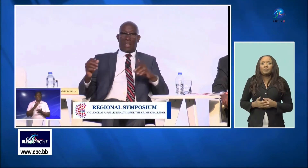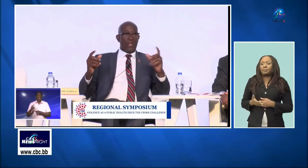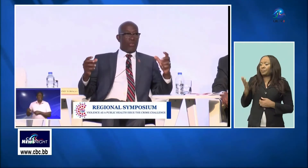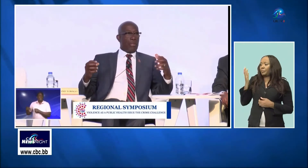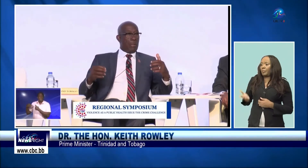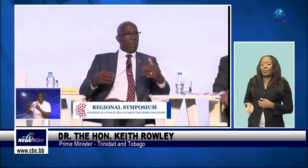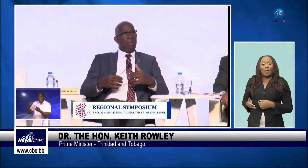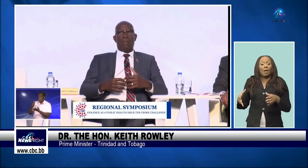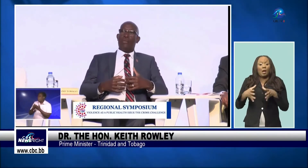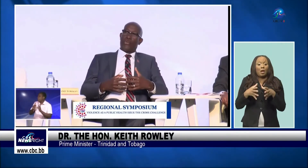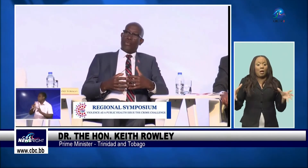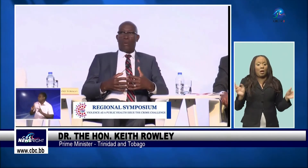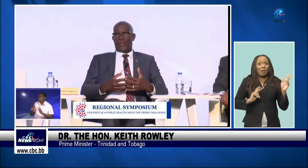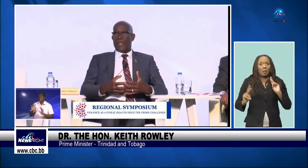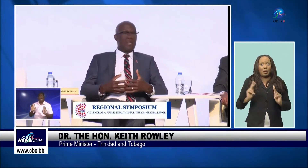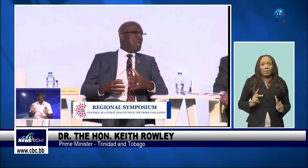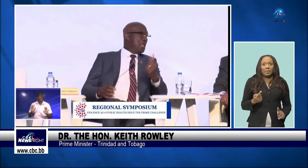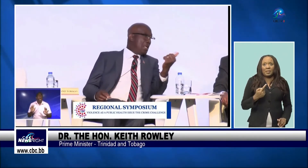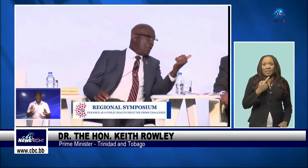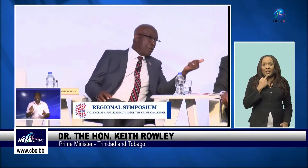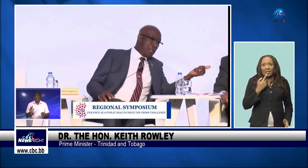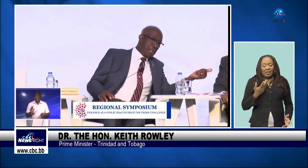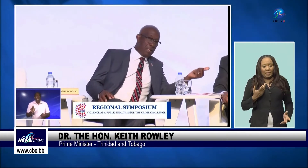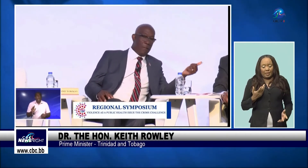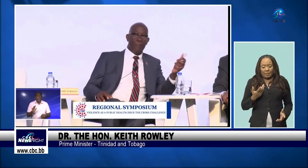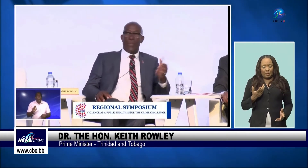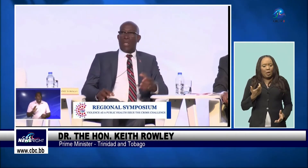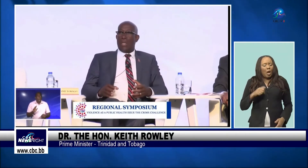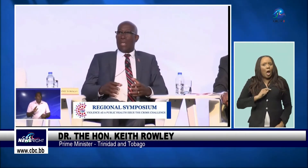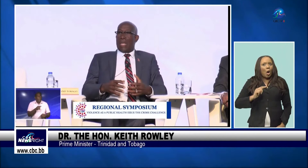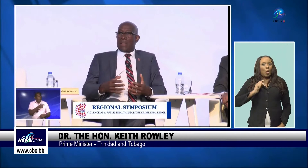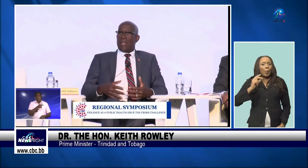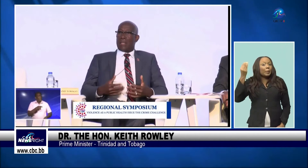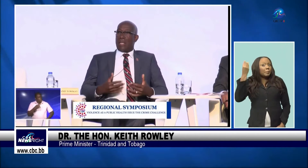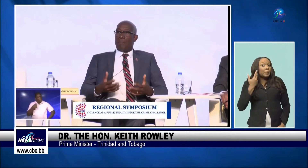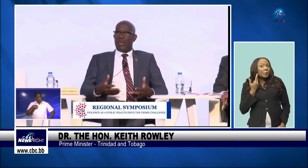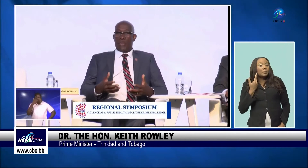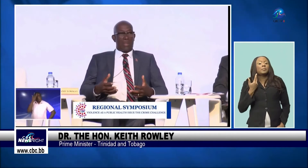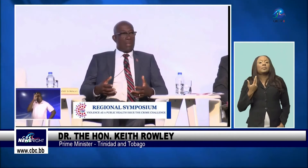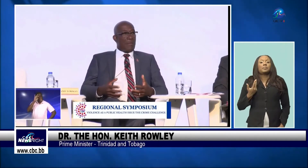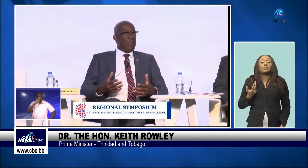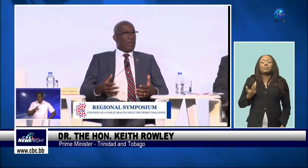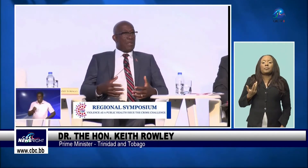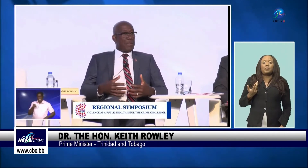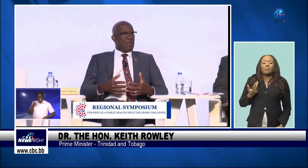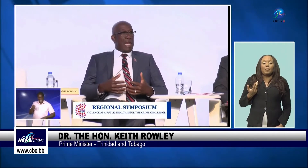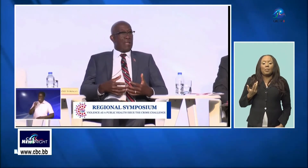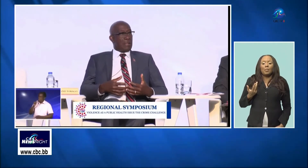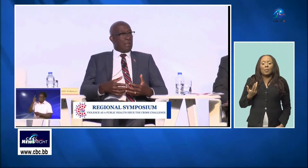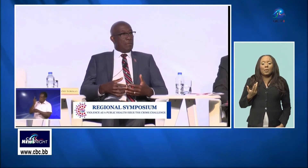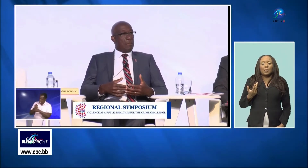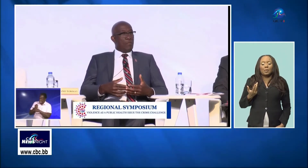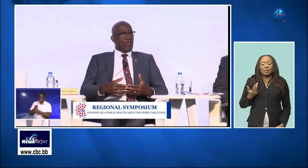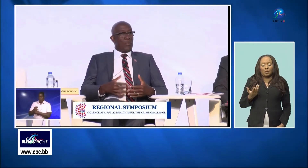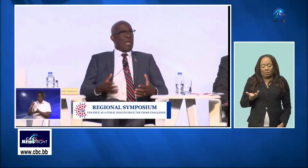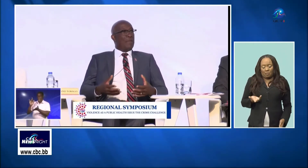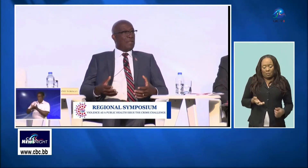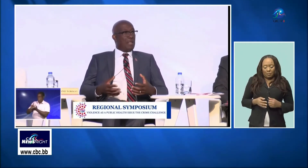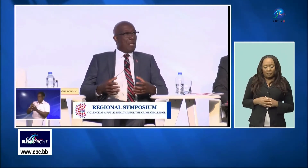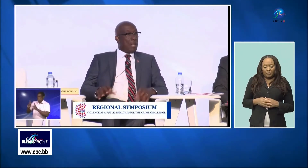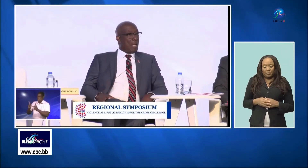said to the country, through our friends in the legal fraternity, that it's an abuse of the person's right